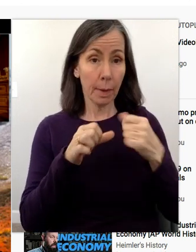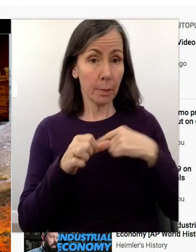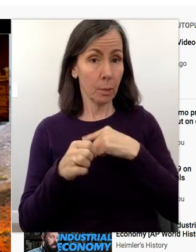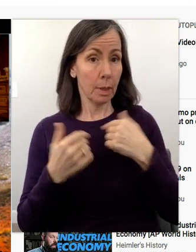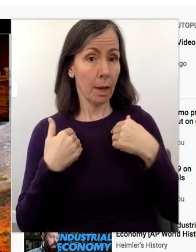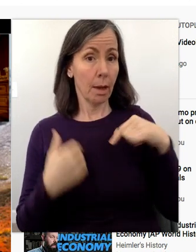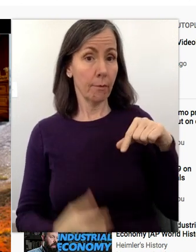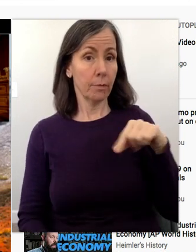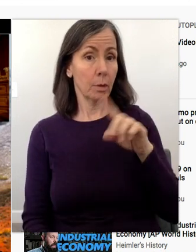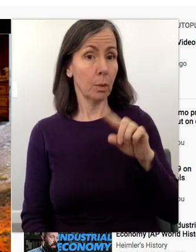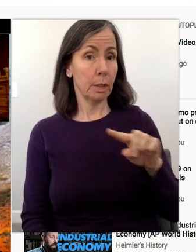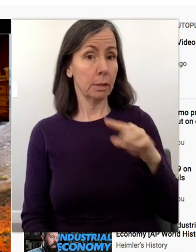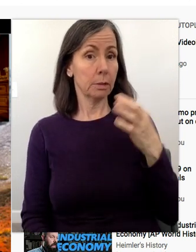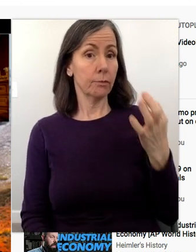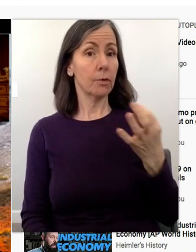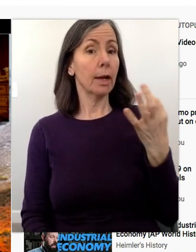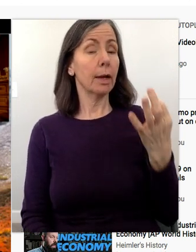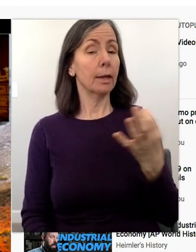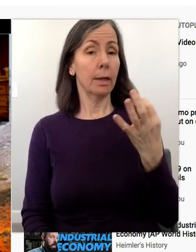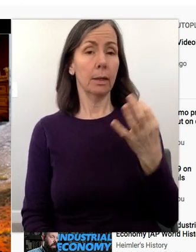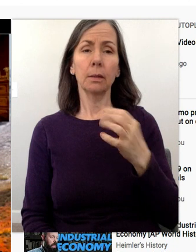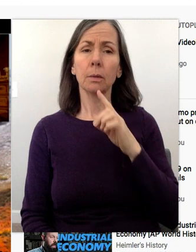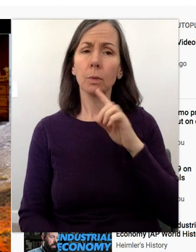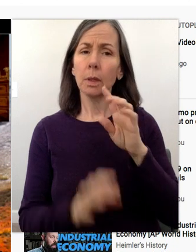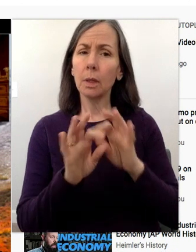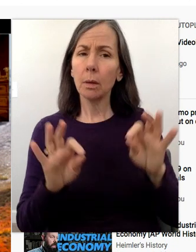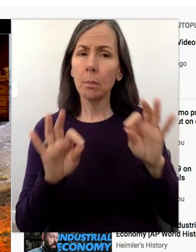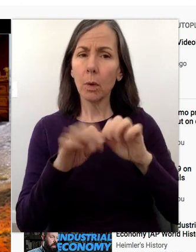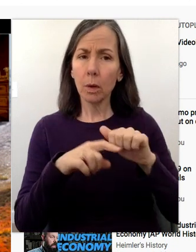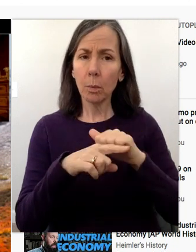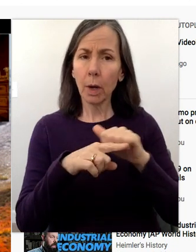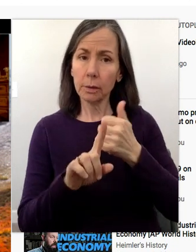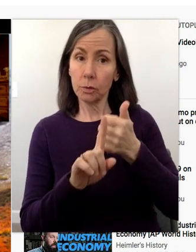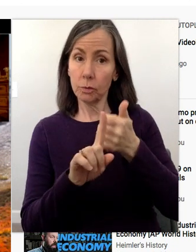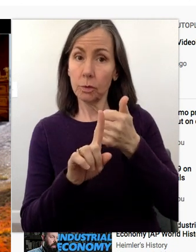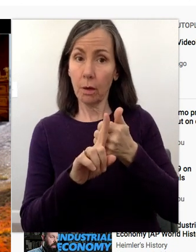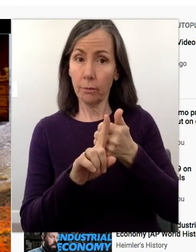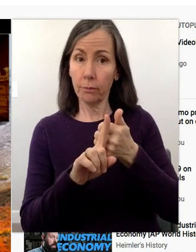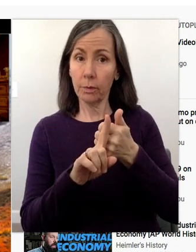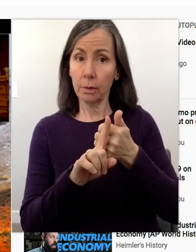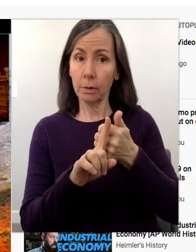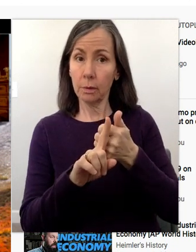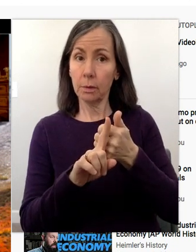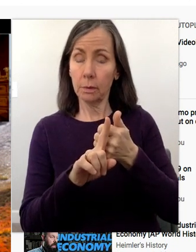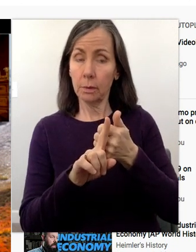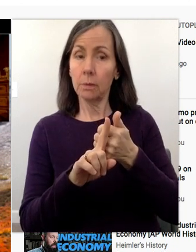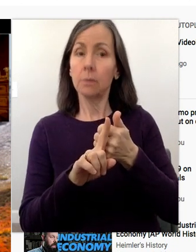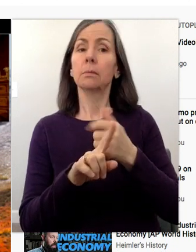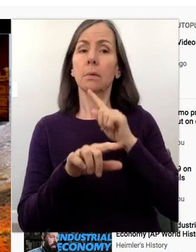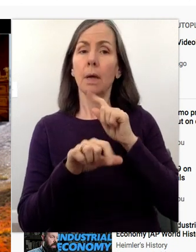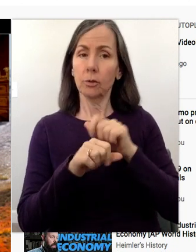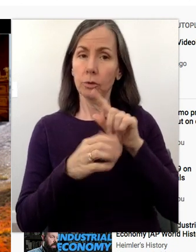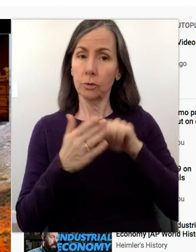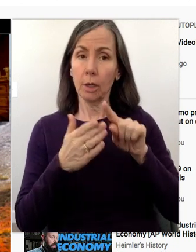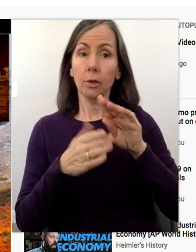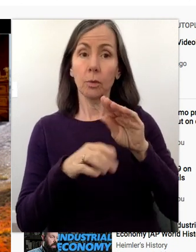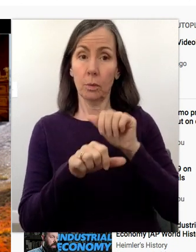and so it's really important that you're really practicing this on your own before you actually check your work.